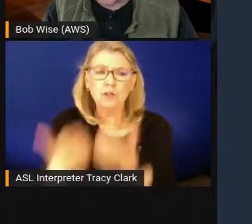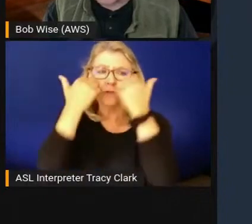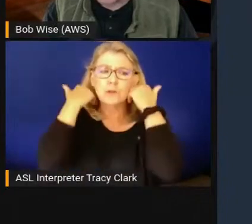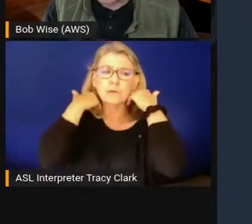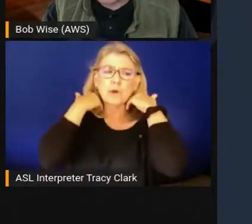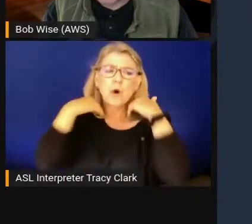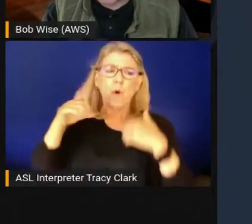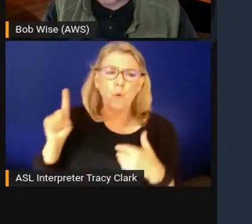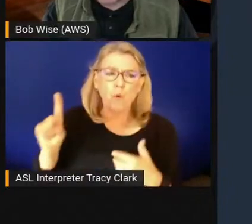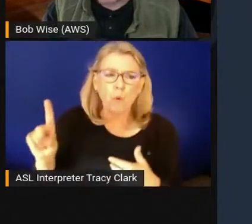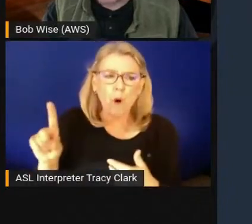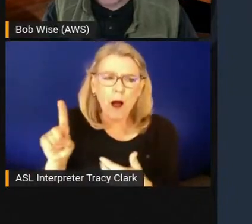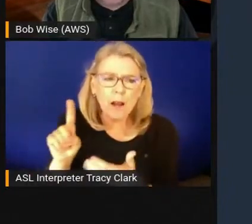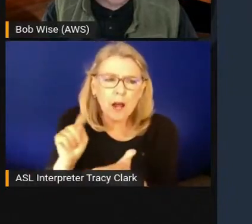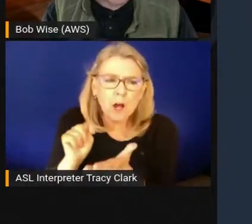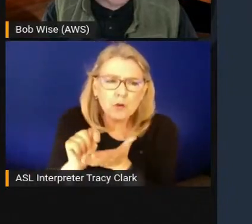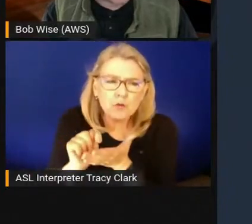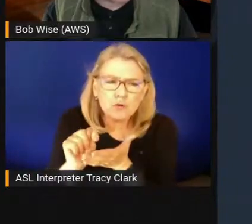headroom here.